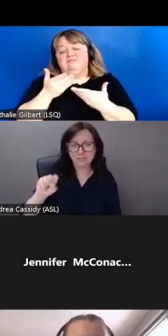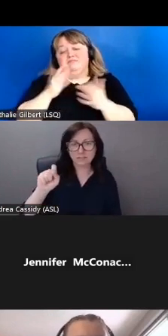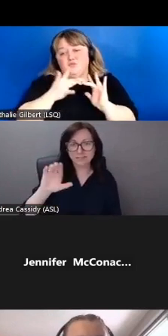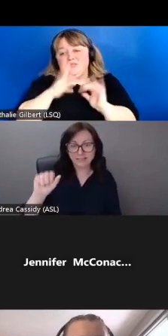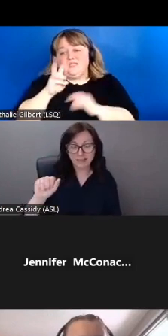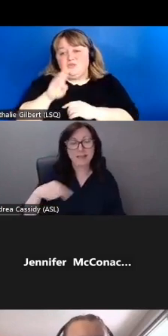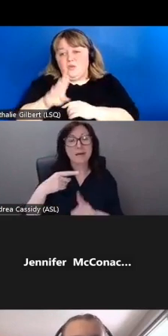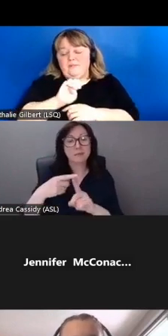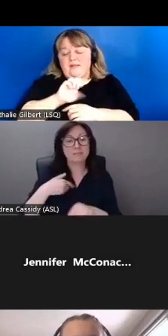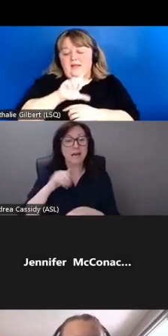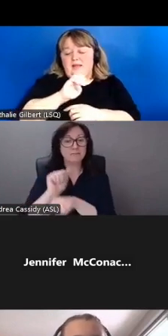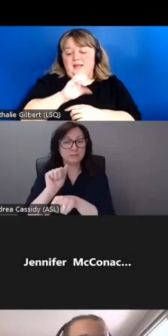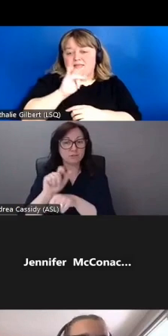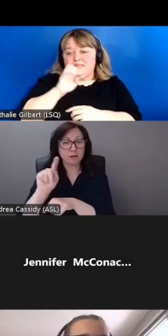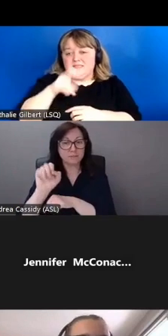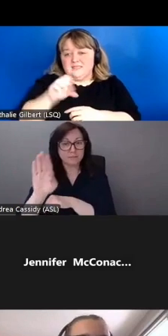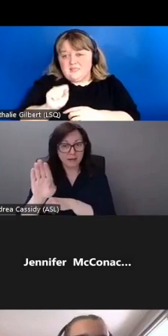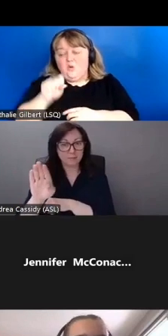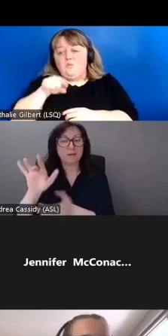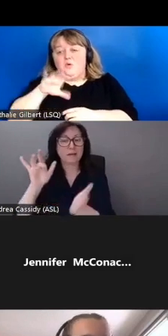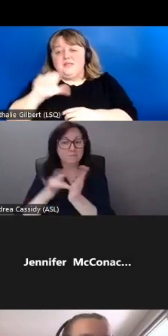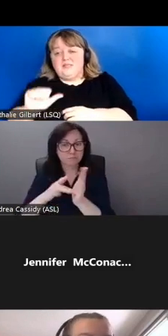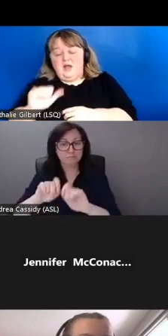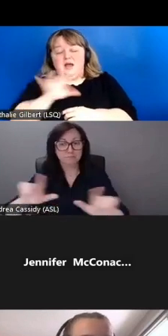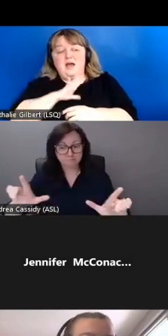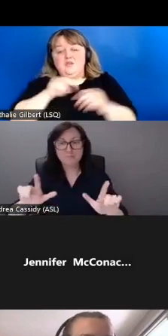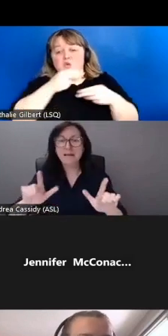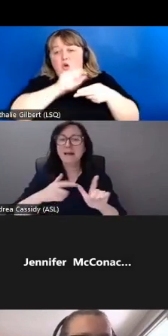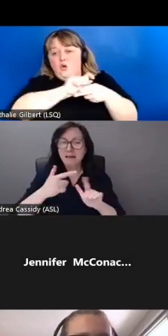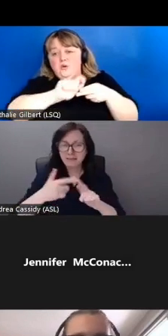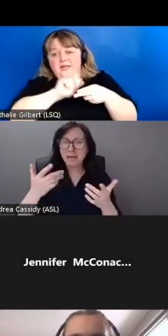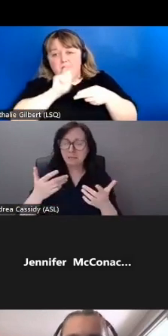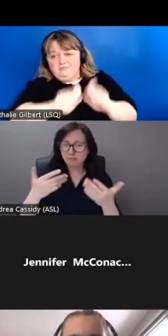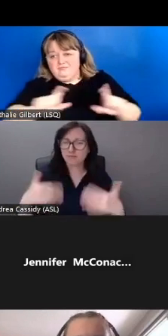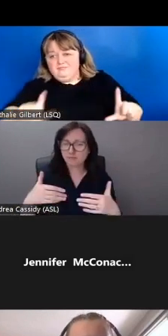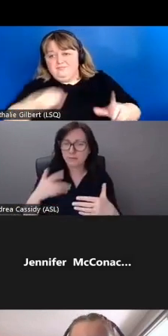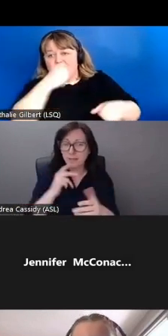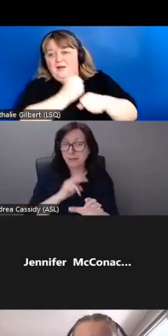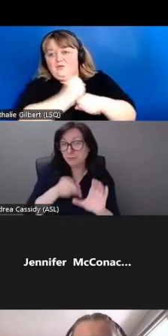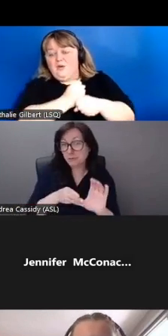jobs tab if you are interested in taking up some of those paid positions.